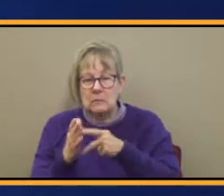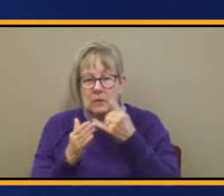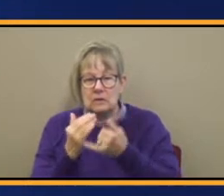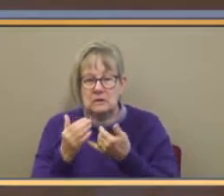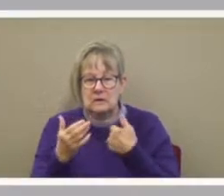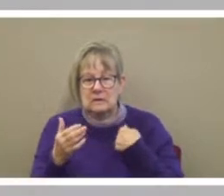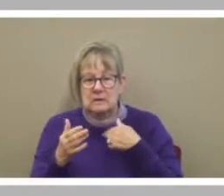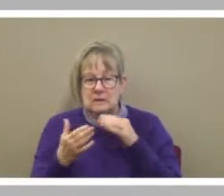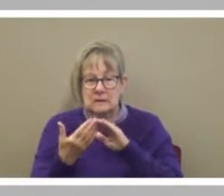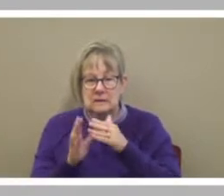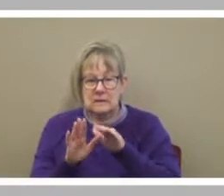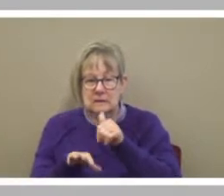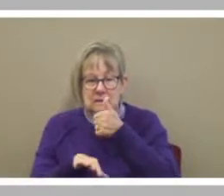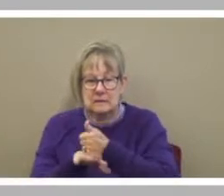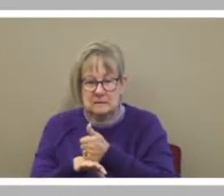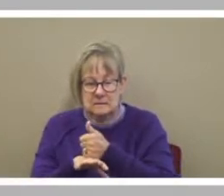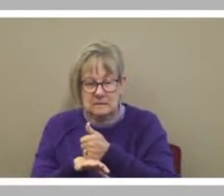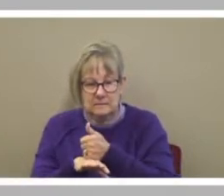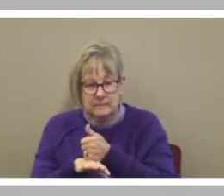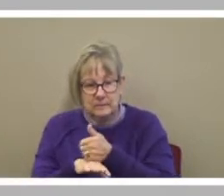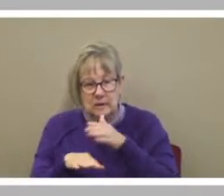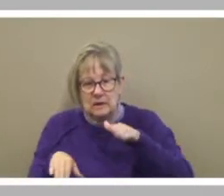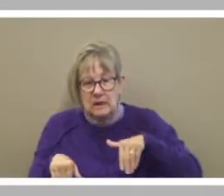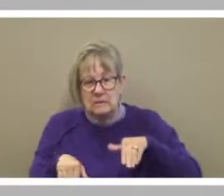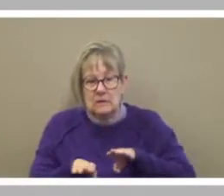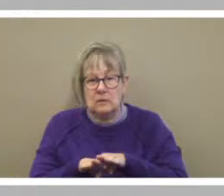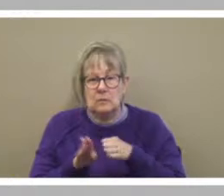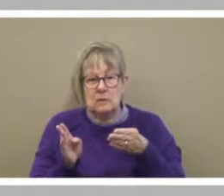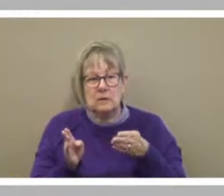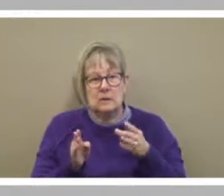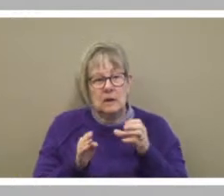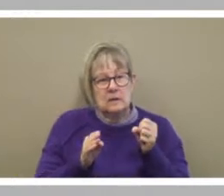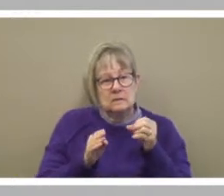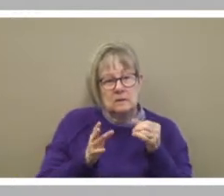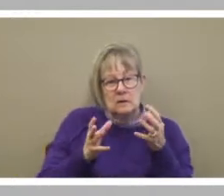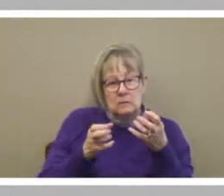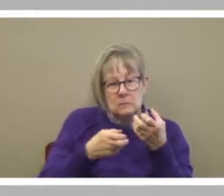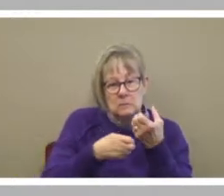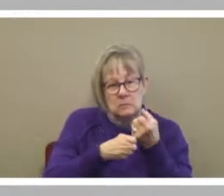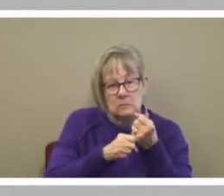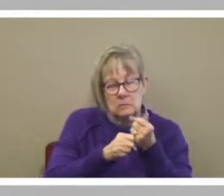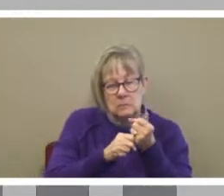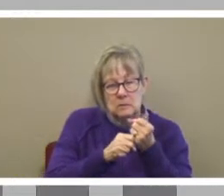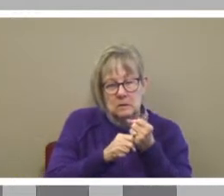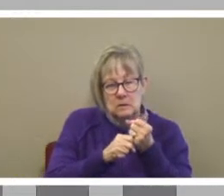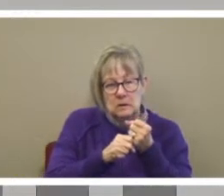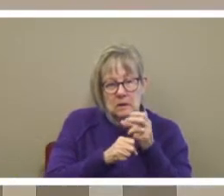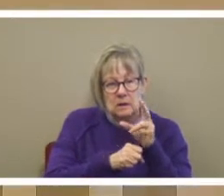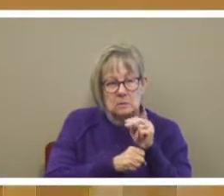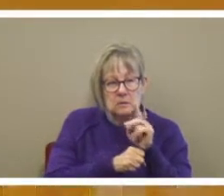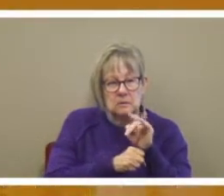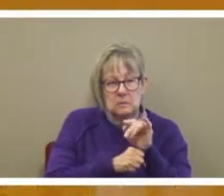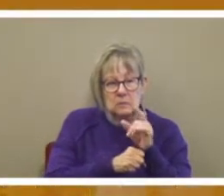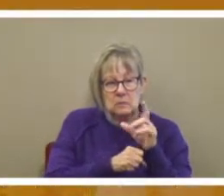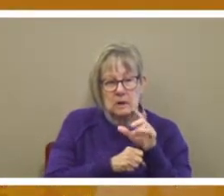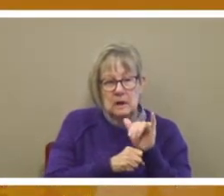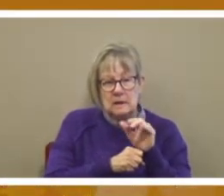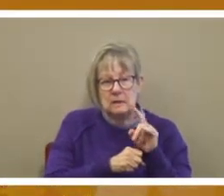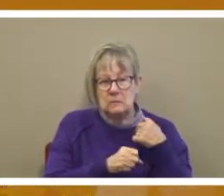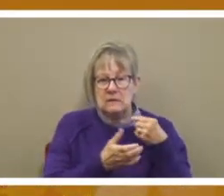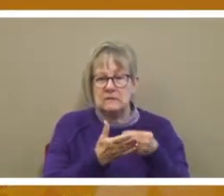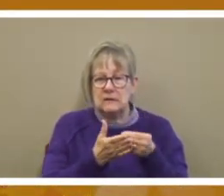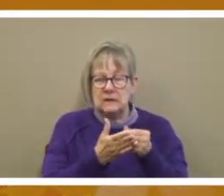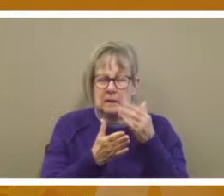economic drivers. And I know I'm running out of time, so I want to just make this clear, quick. Municipal ID, we funded that. Why is that